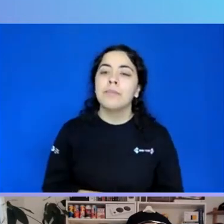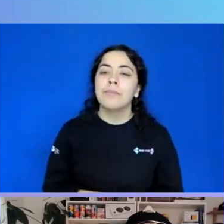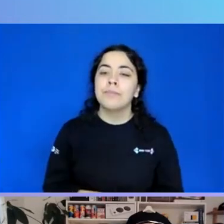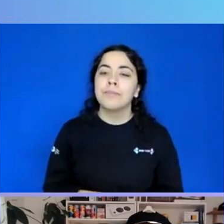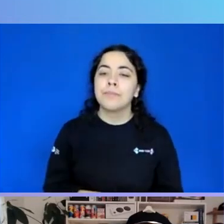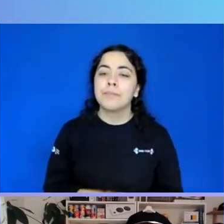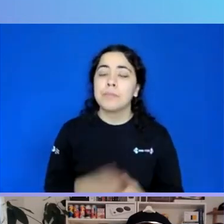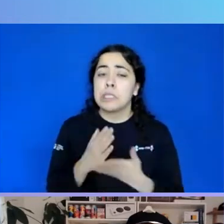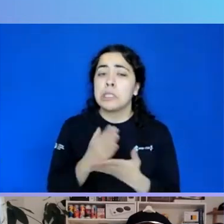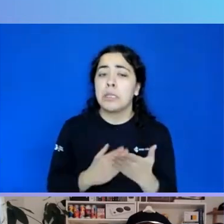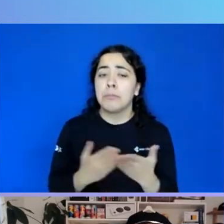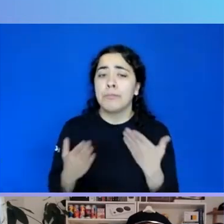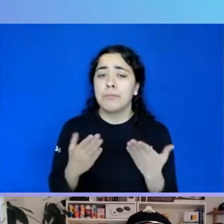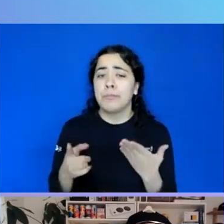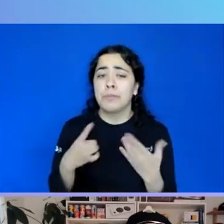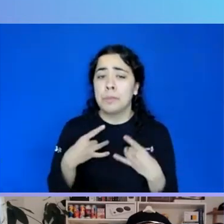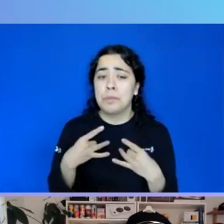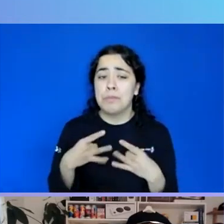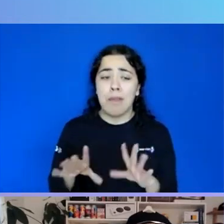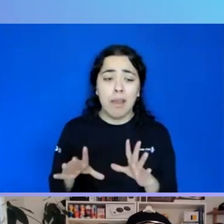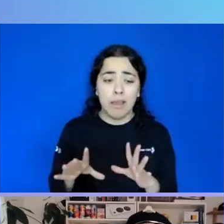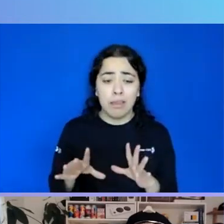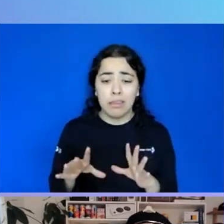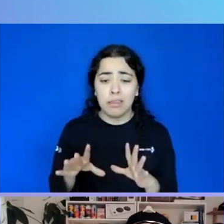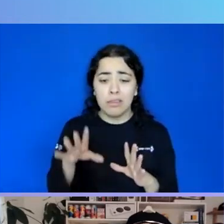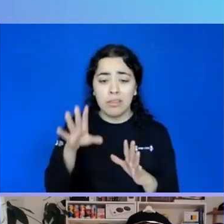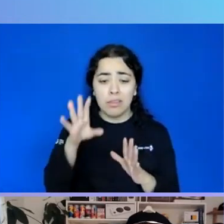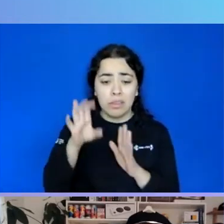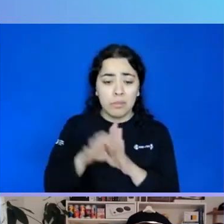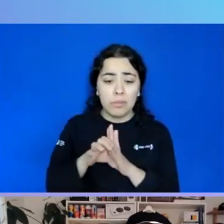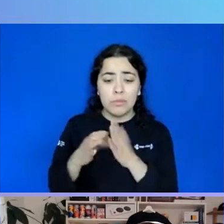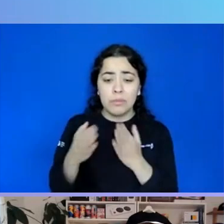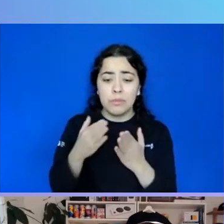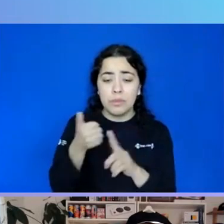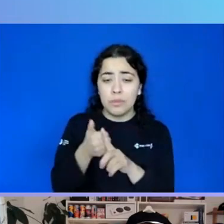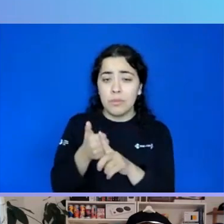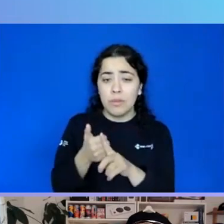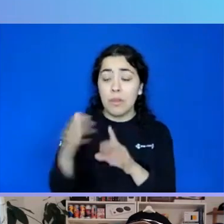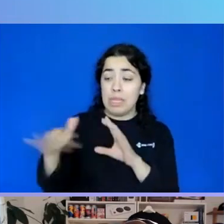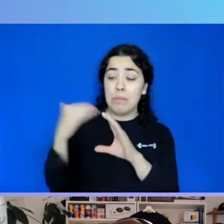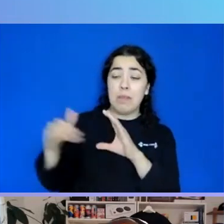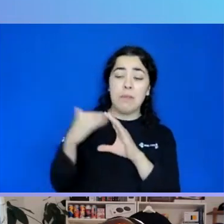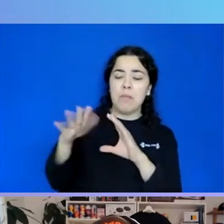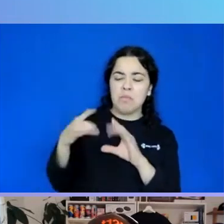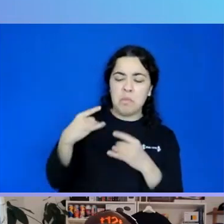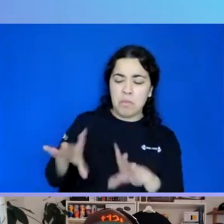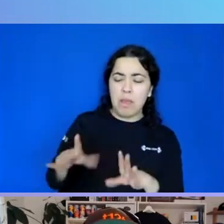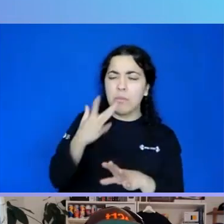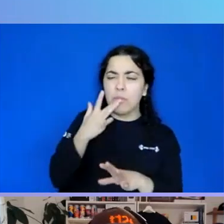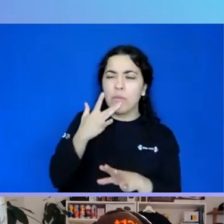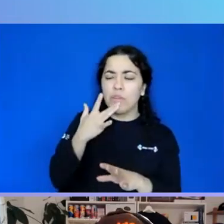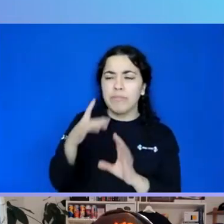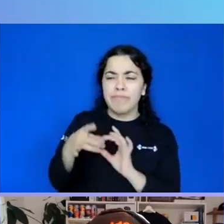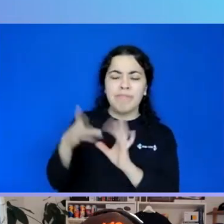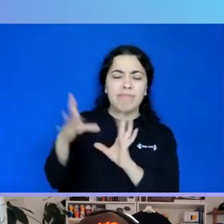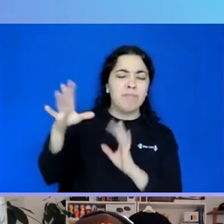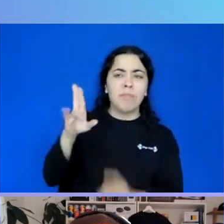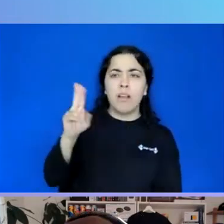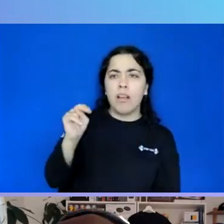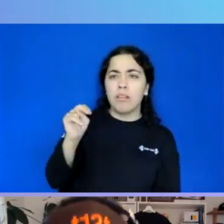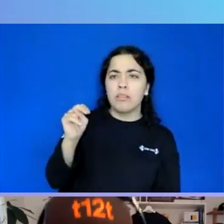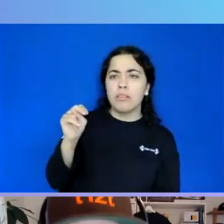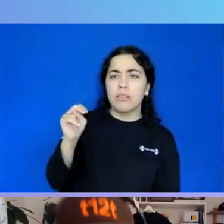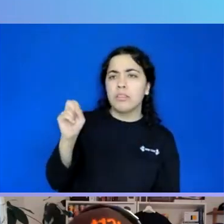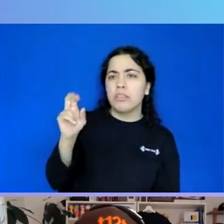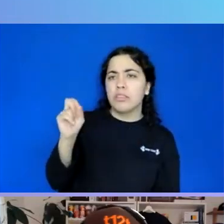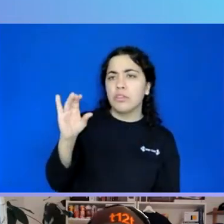not like the emails and you would like to unsubscribe, which is probably the worst nightmare of the marketing